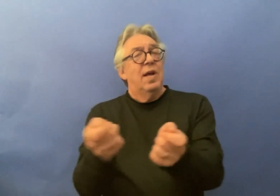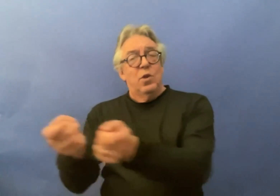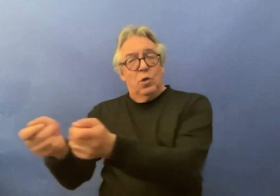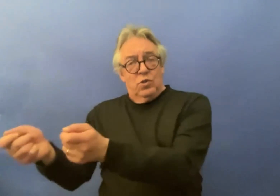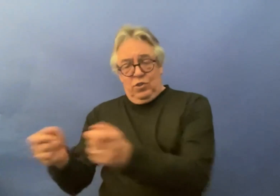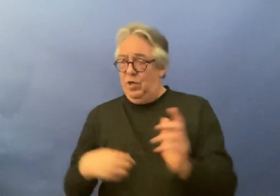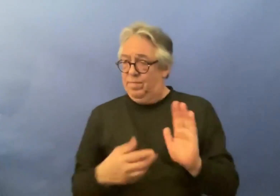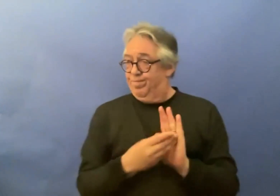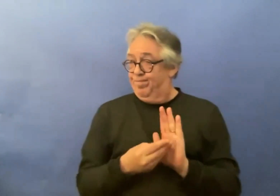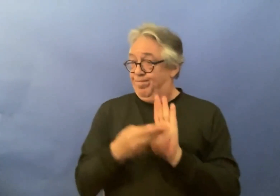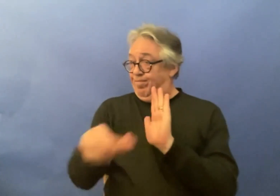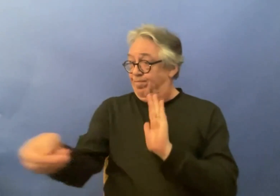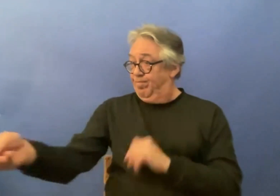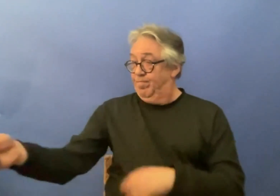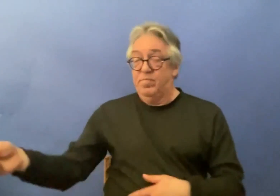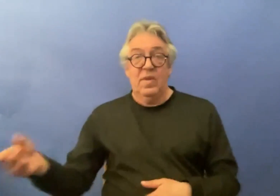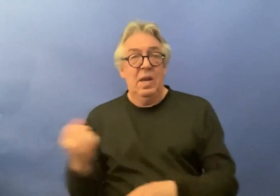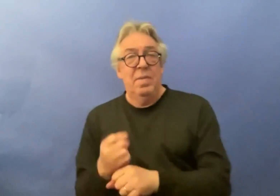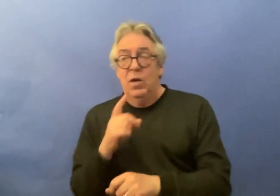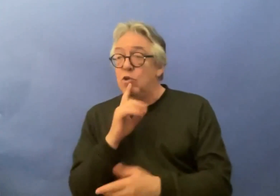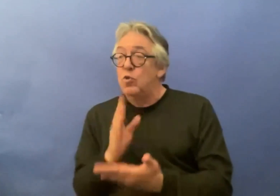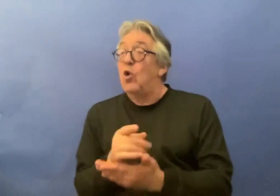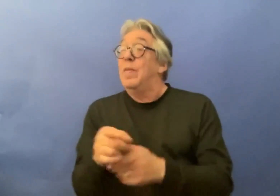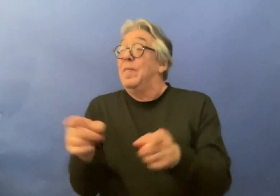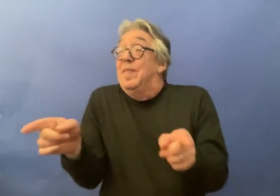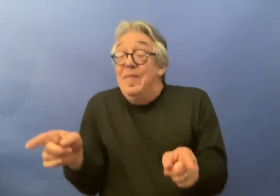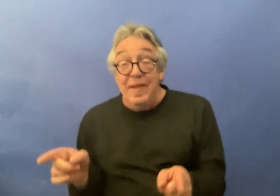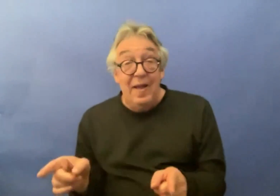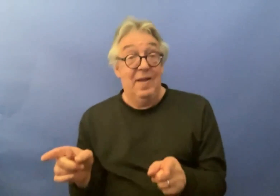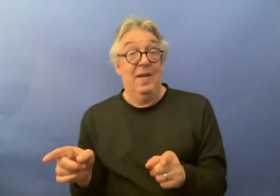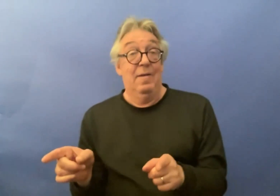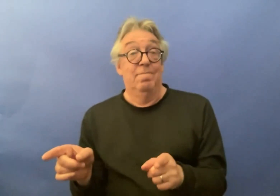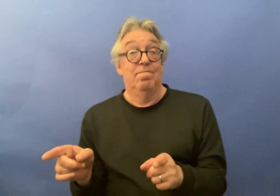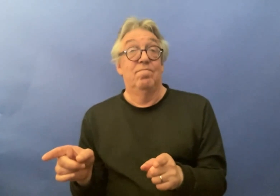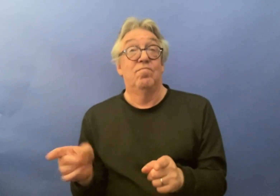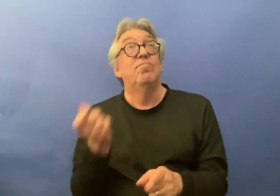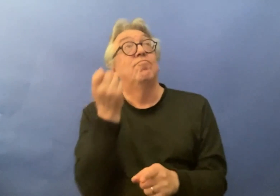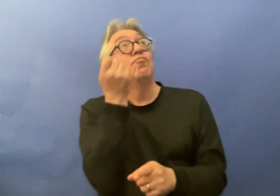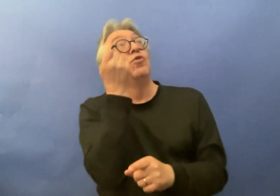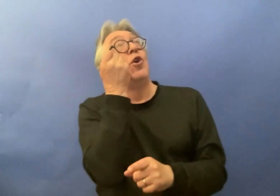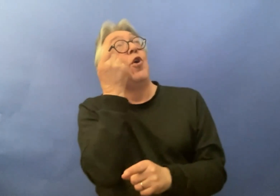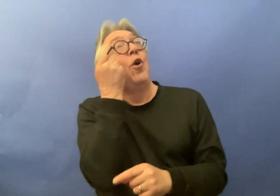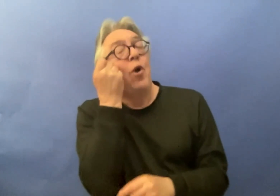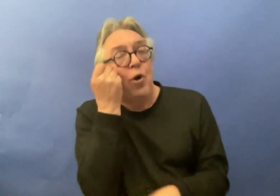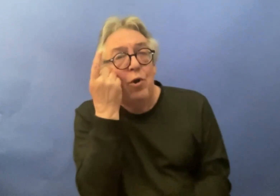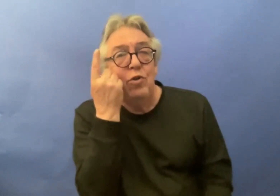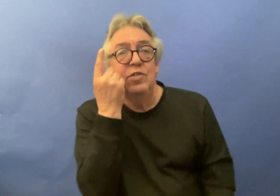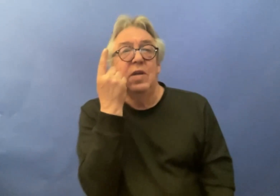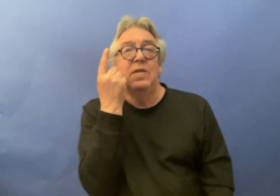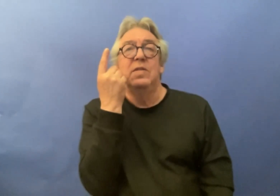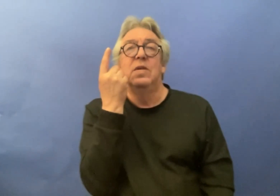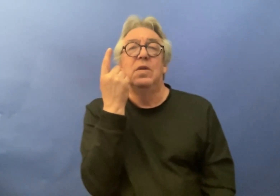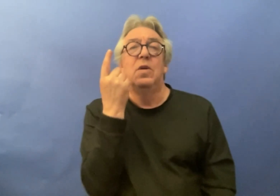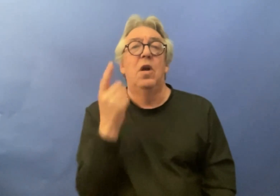at, you know, understanding the need goes beyond just listing persons with disabilities as a